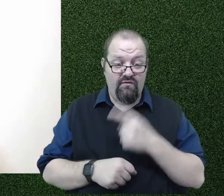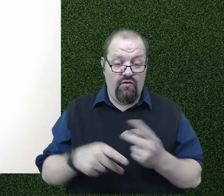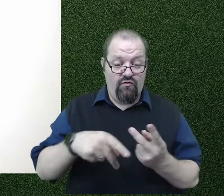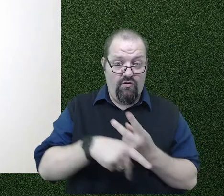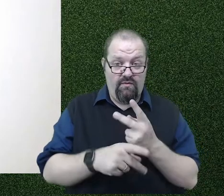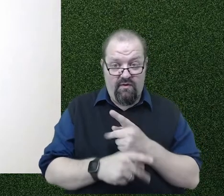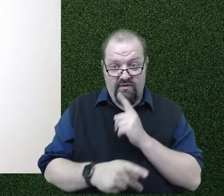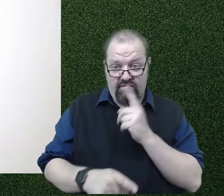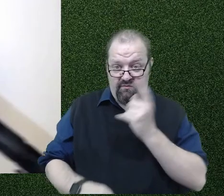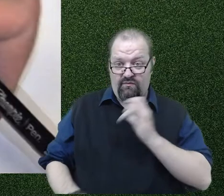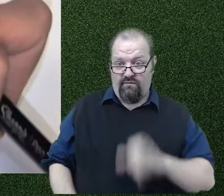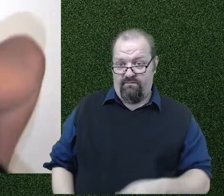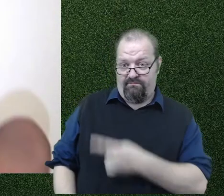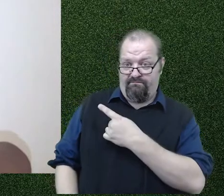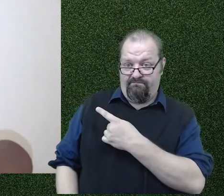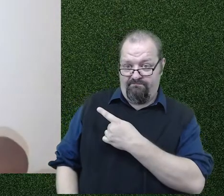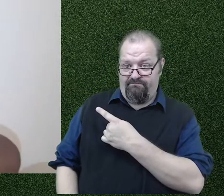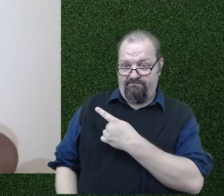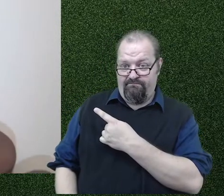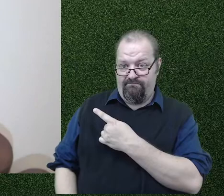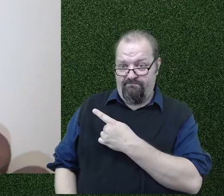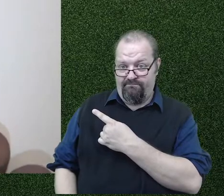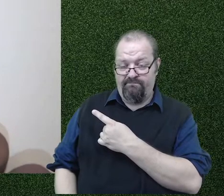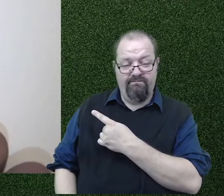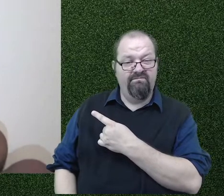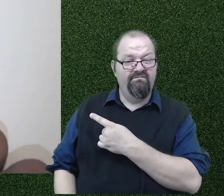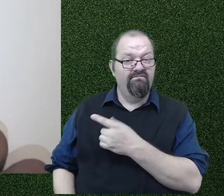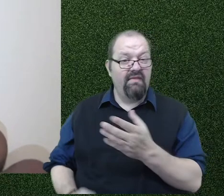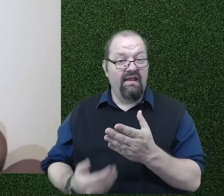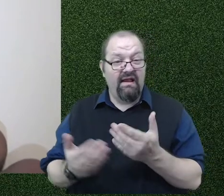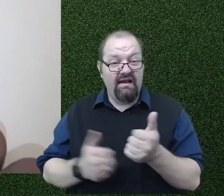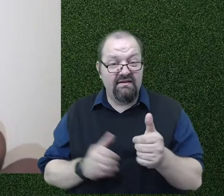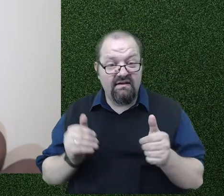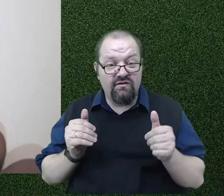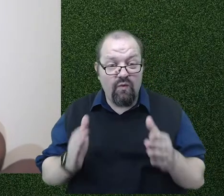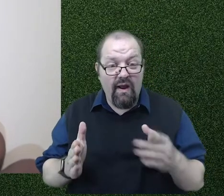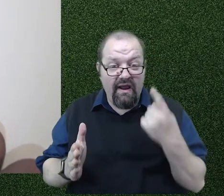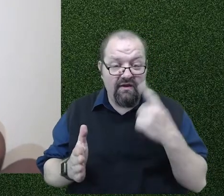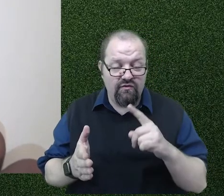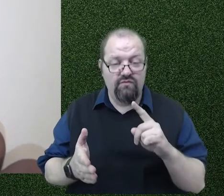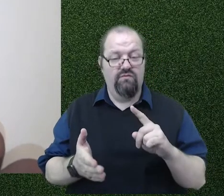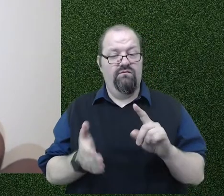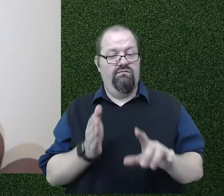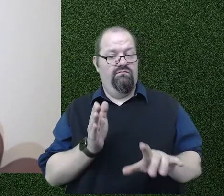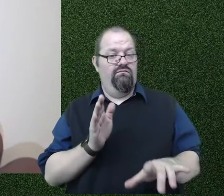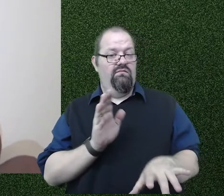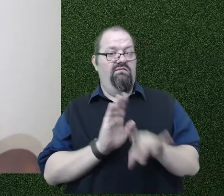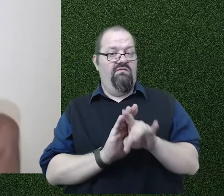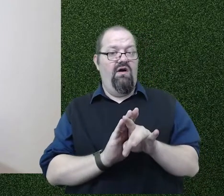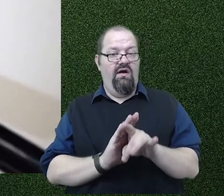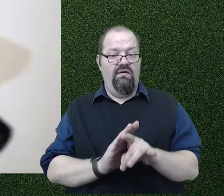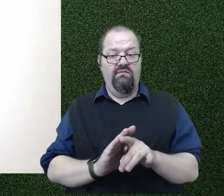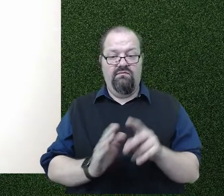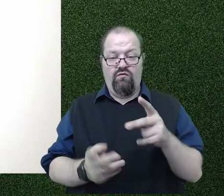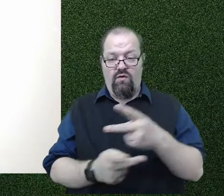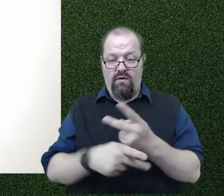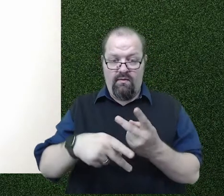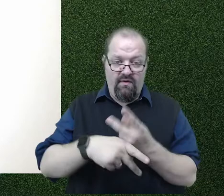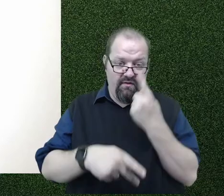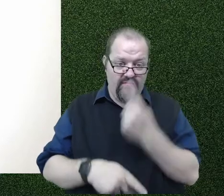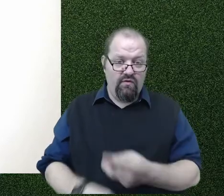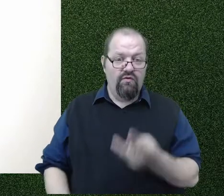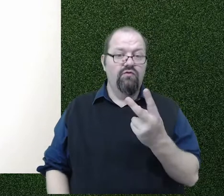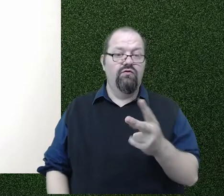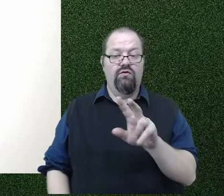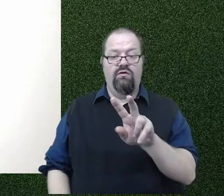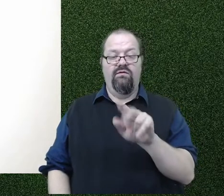is this. Probably the easiest way to find the cross product of two vectors, where the